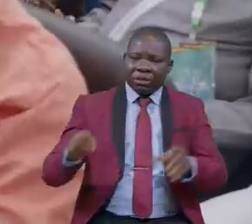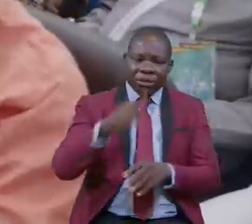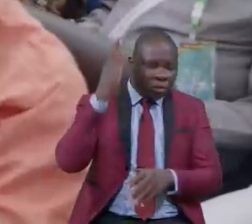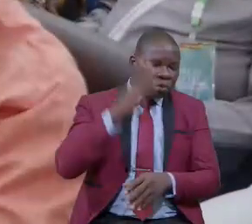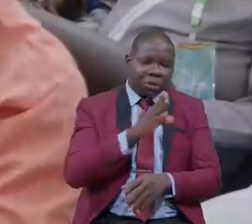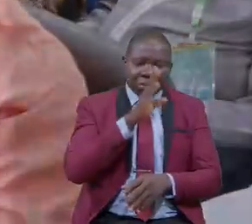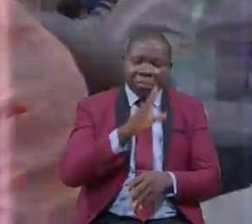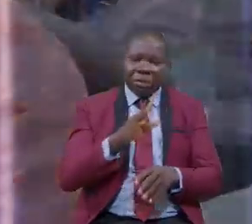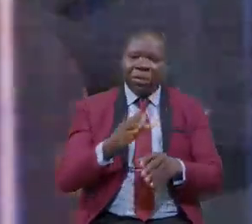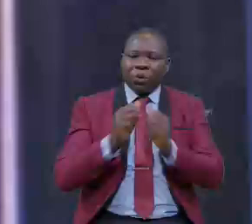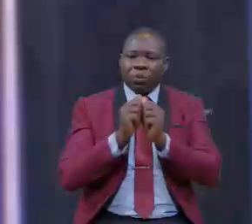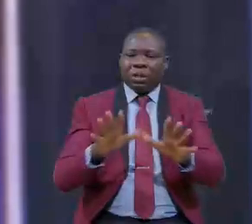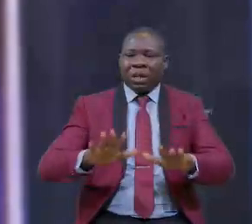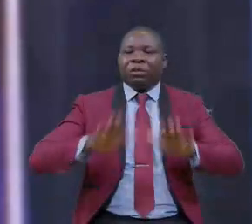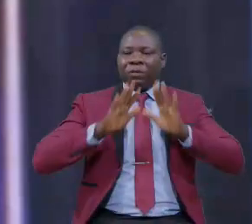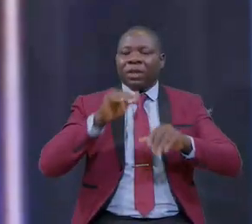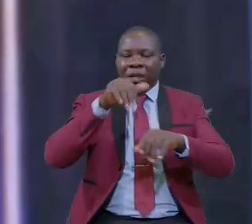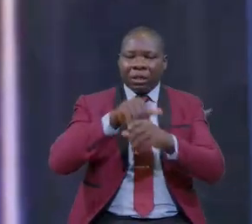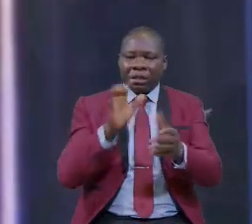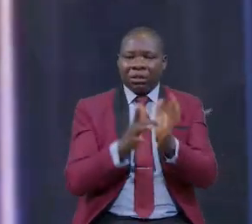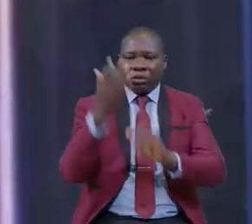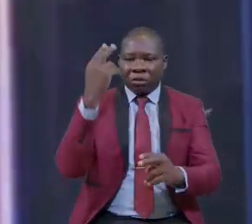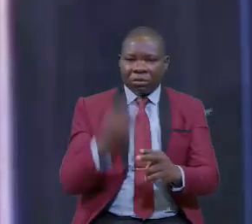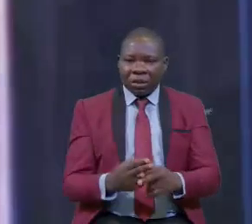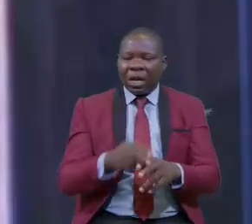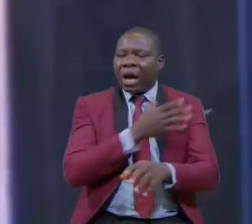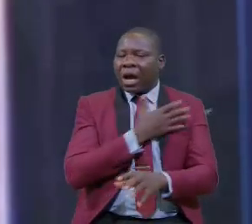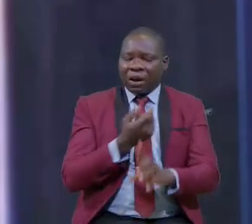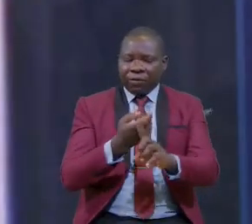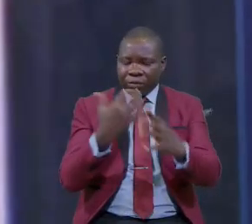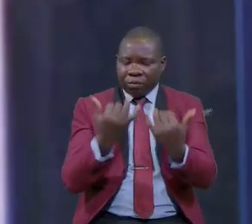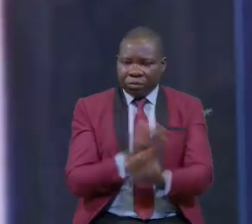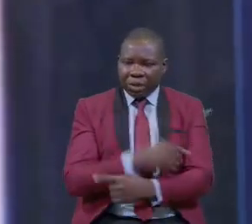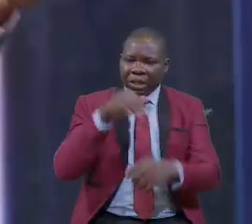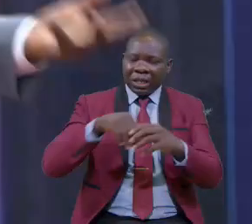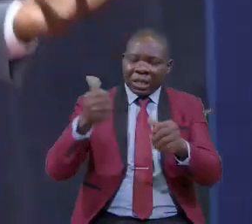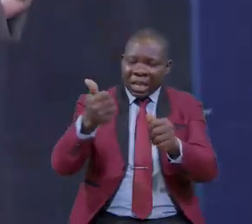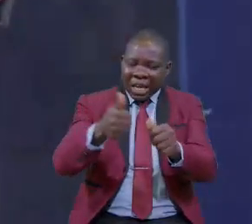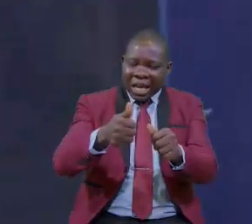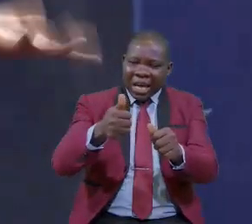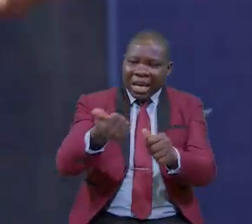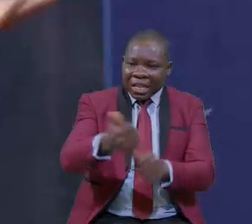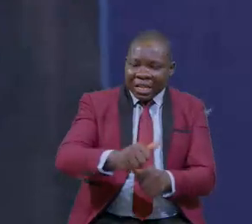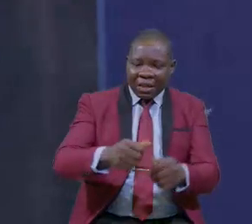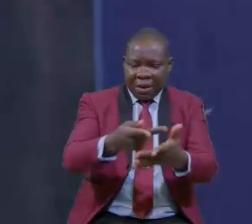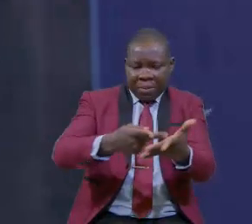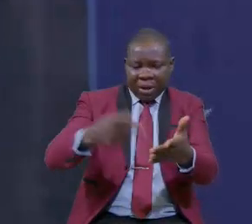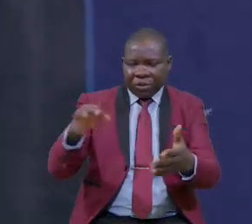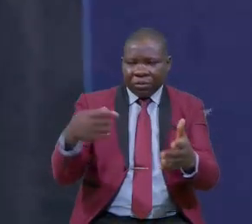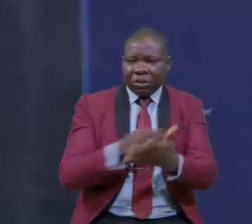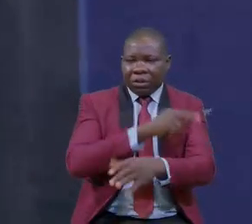in every part of this nation, and everywhere you go, When you have the